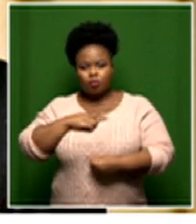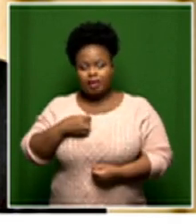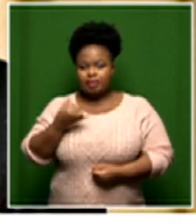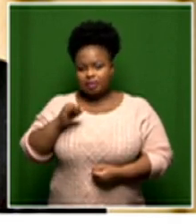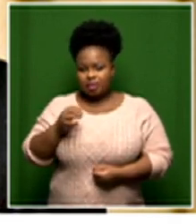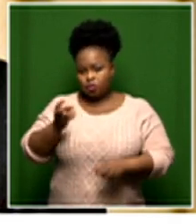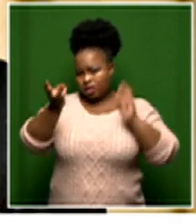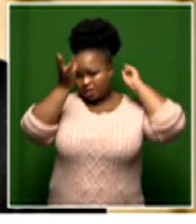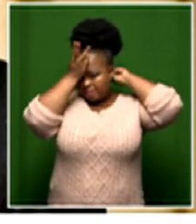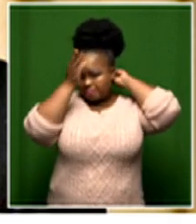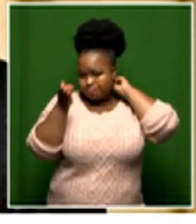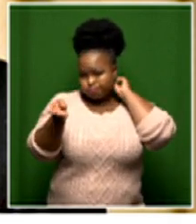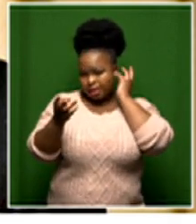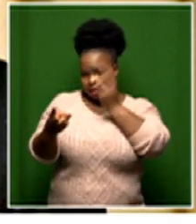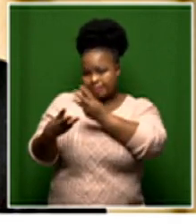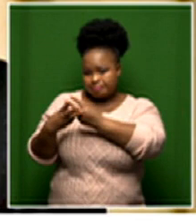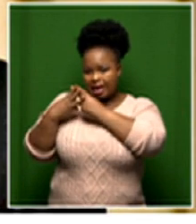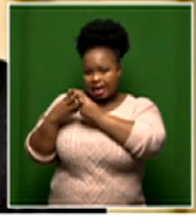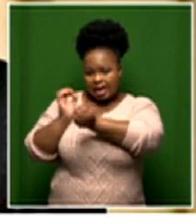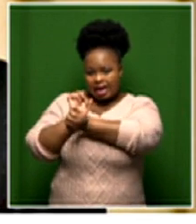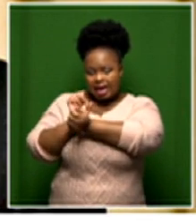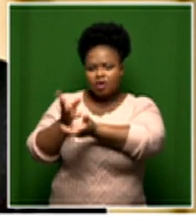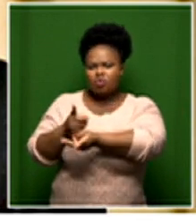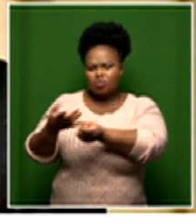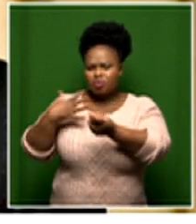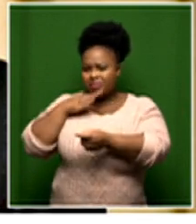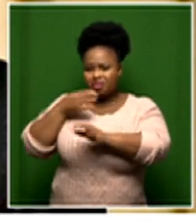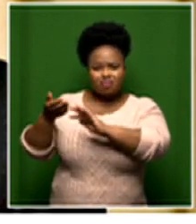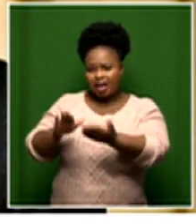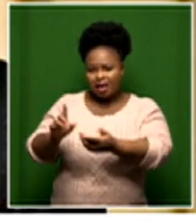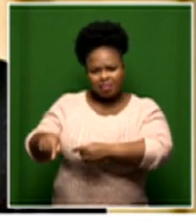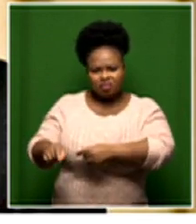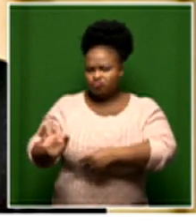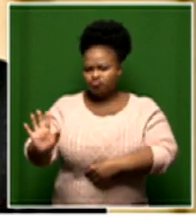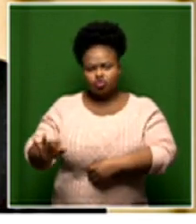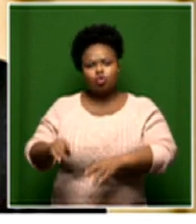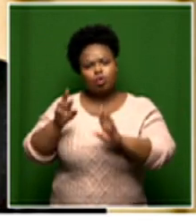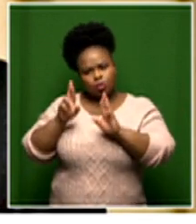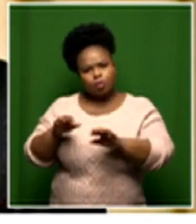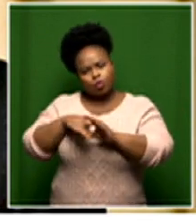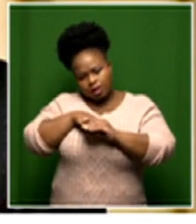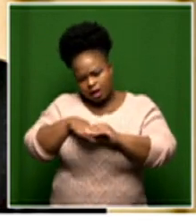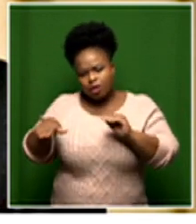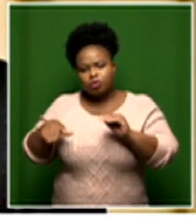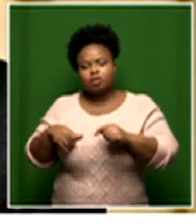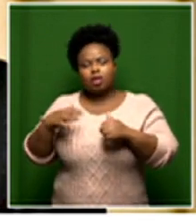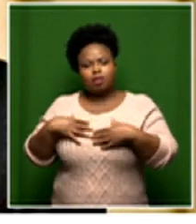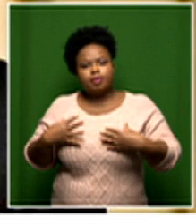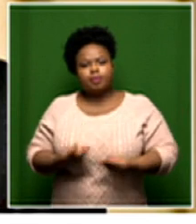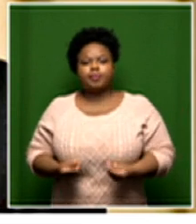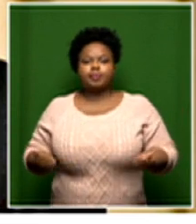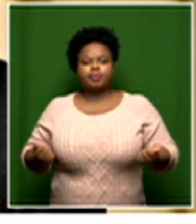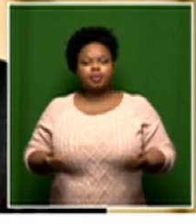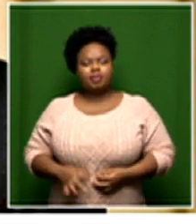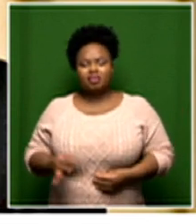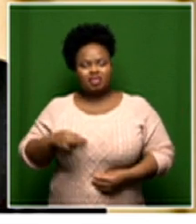them as people. So we hope that they will get out being rehabilitated and better humans. So